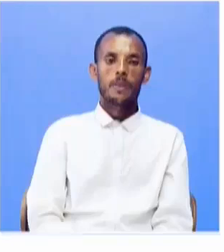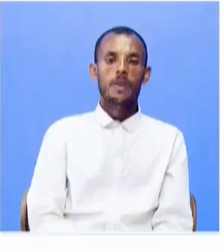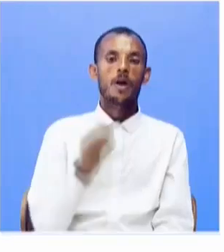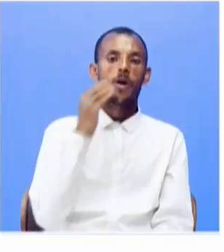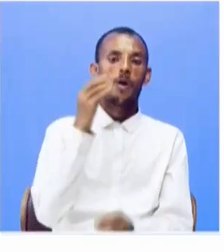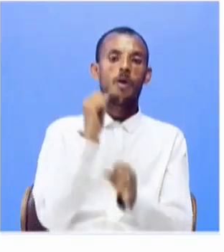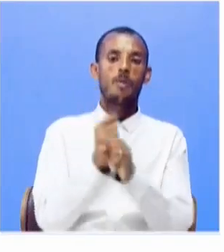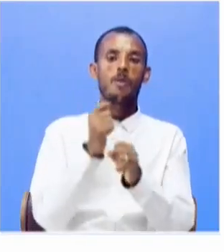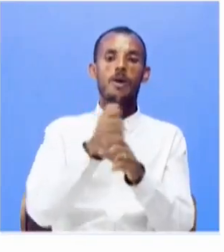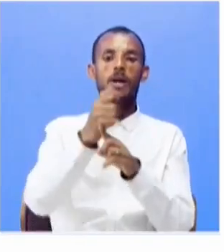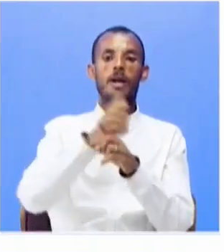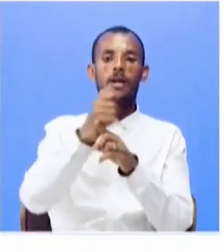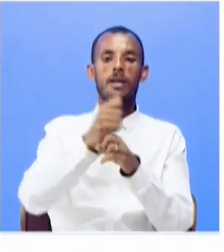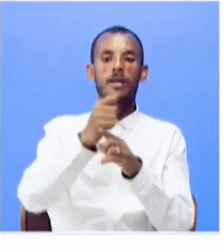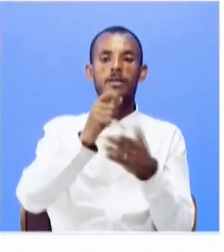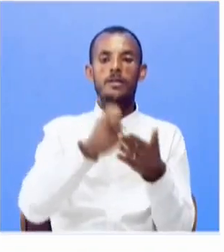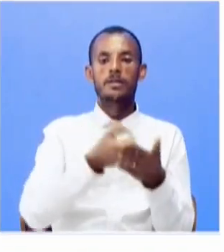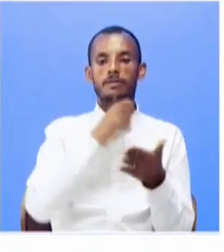Exercise.